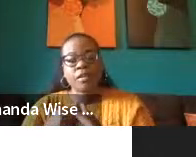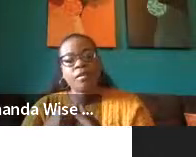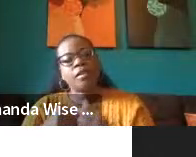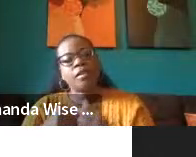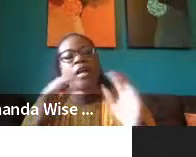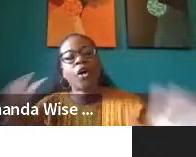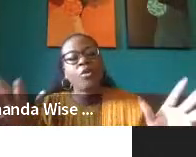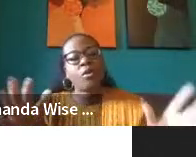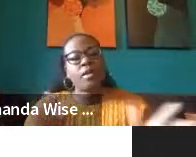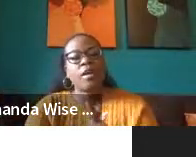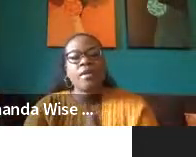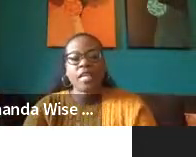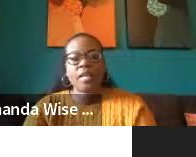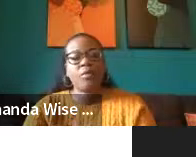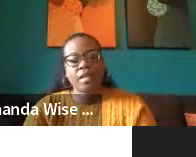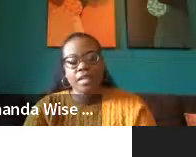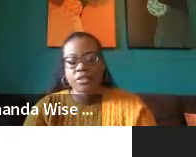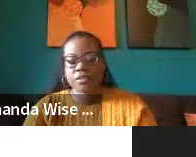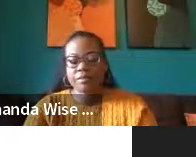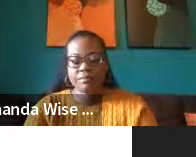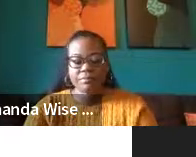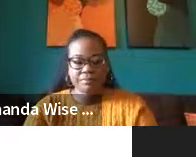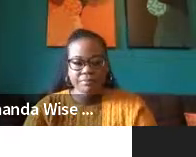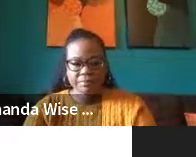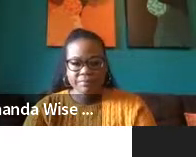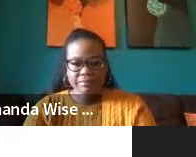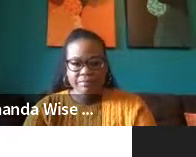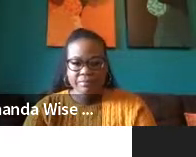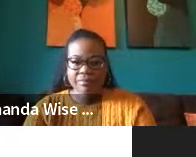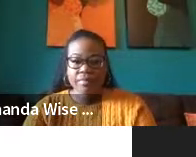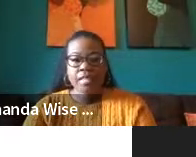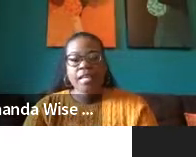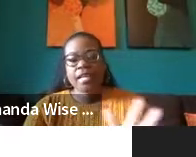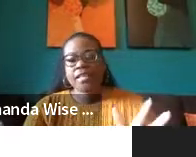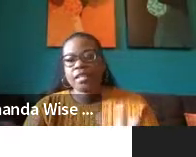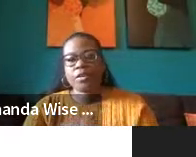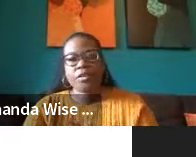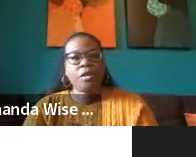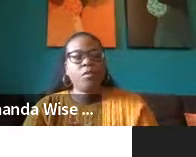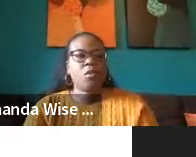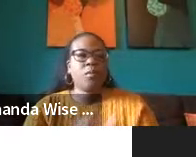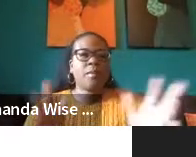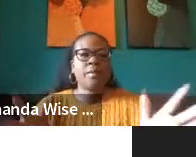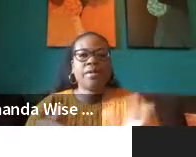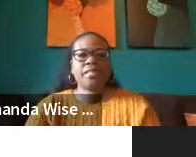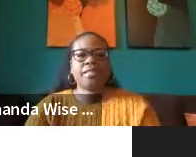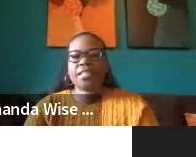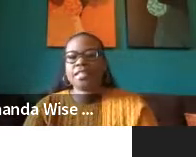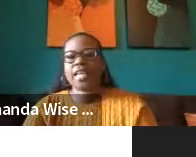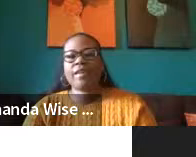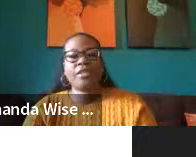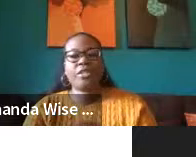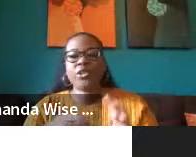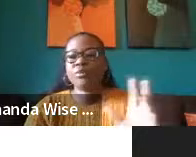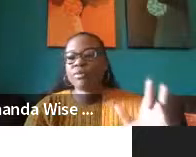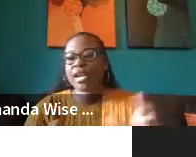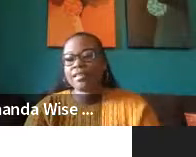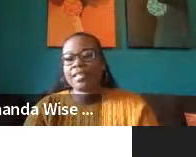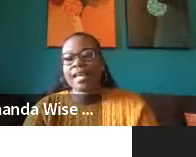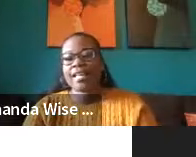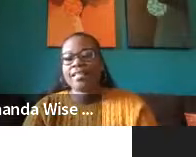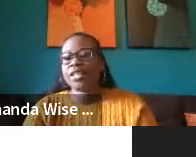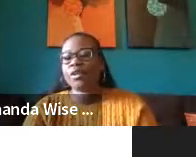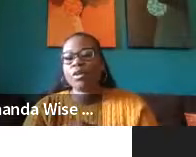workshop is for you. So I hope you allow me to keep it 100. And so, you know, normally in my presentations, I have these cute